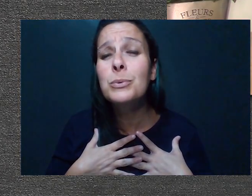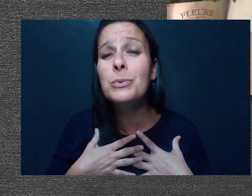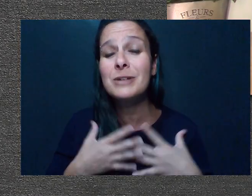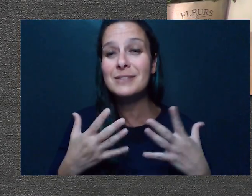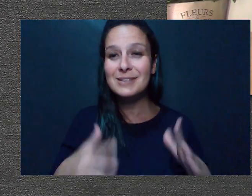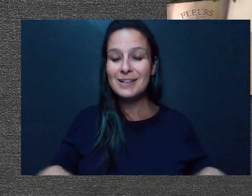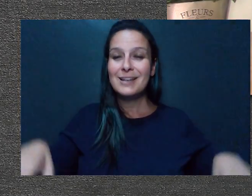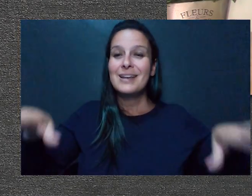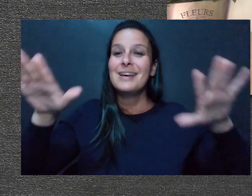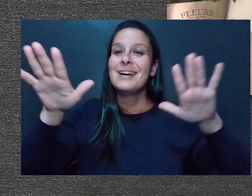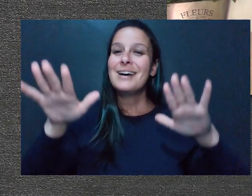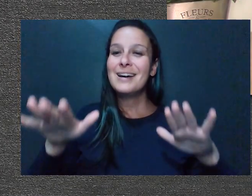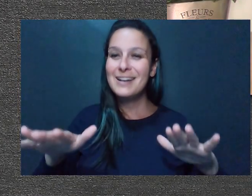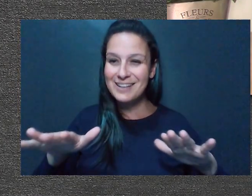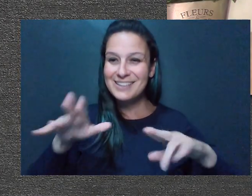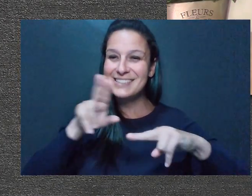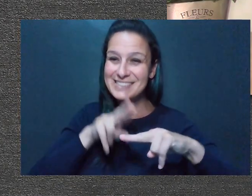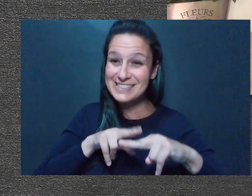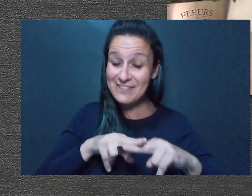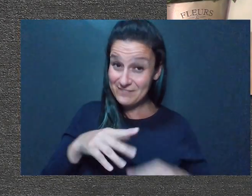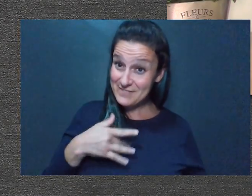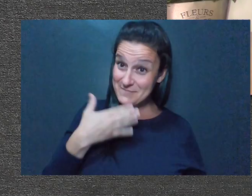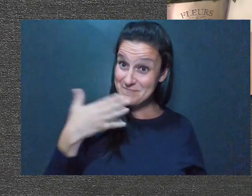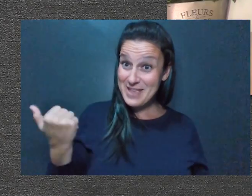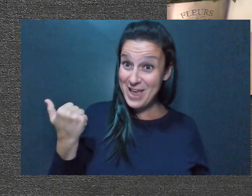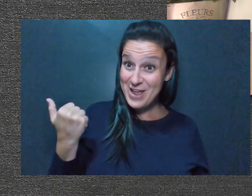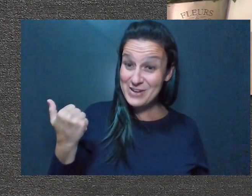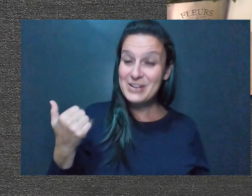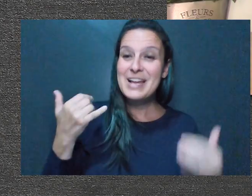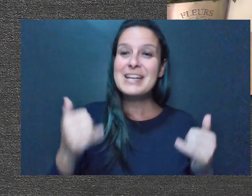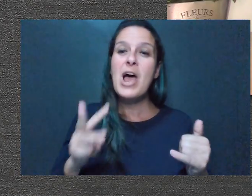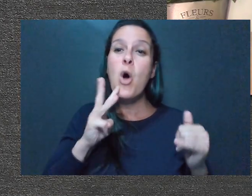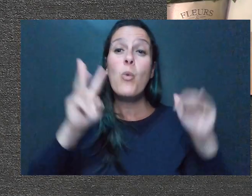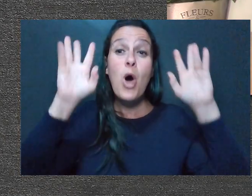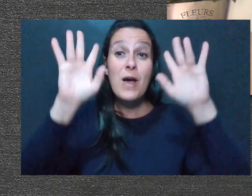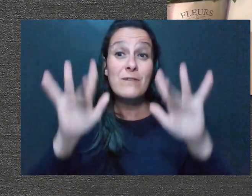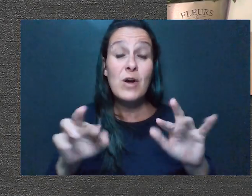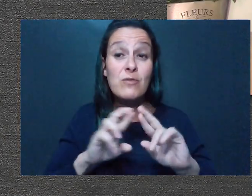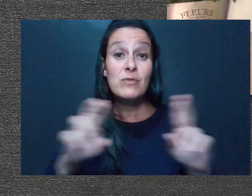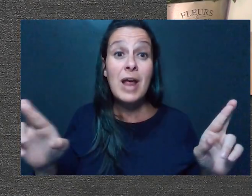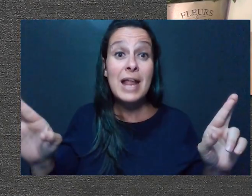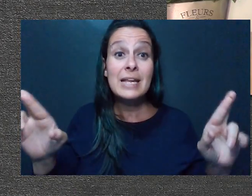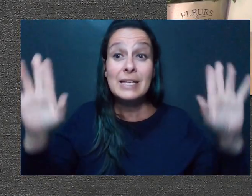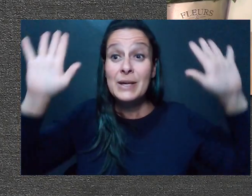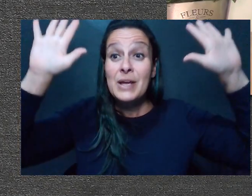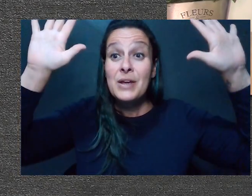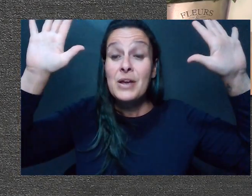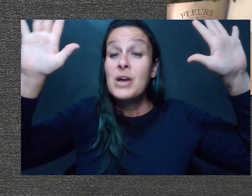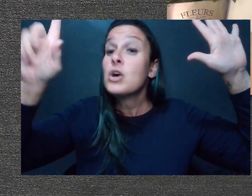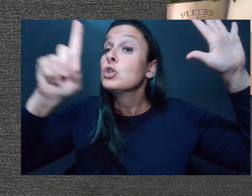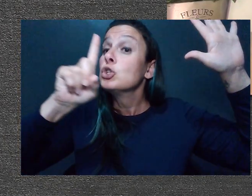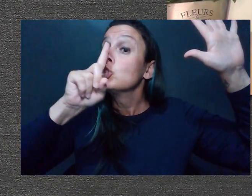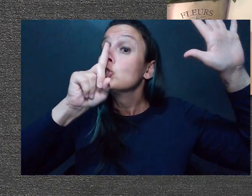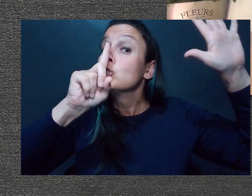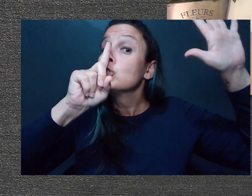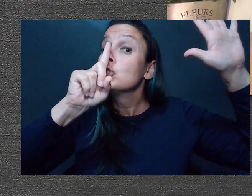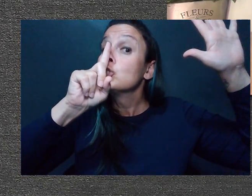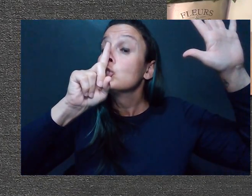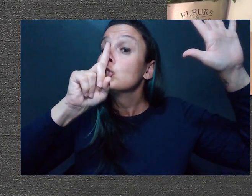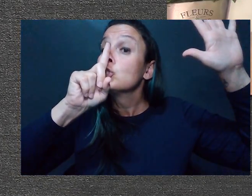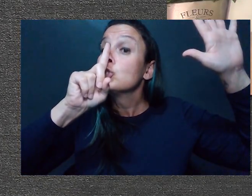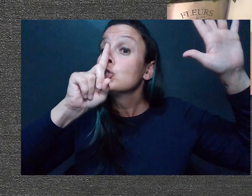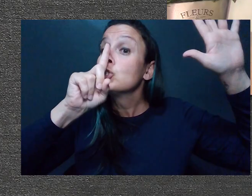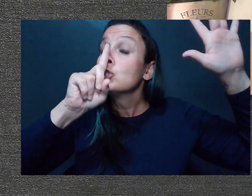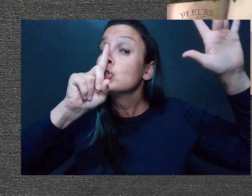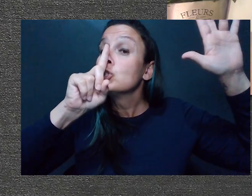Now you can have a seat. Are you feeling better? And we're gonna do our waterfall. Are you ready? Get your hands up in the air. And while we're going